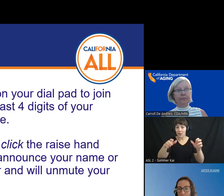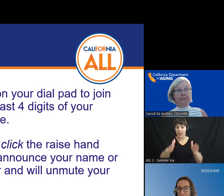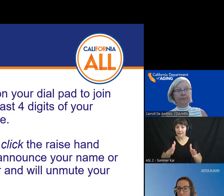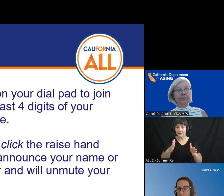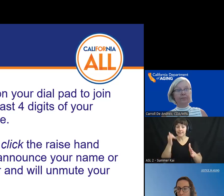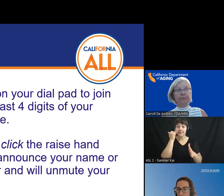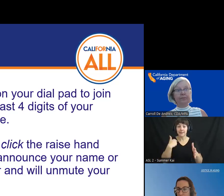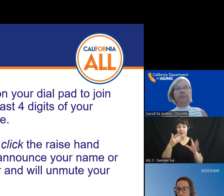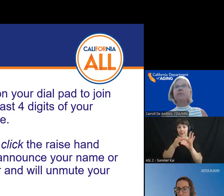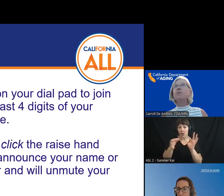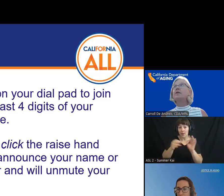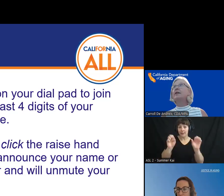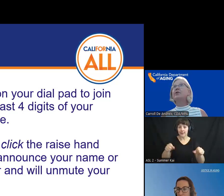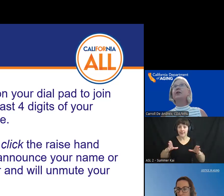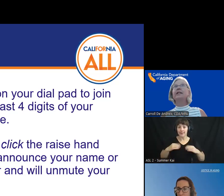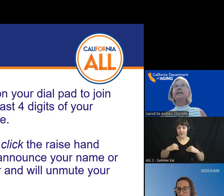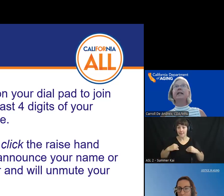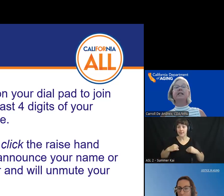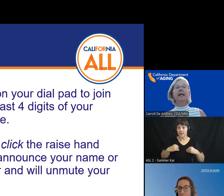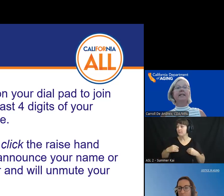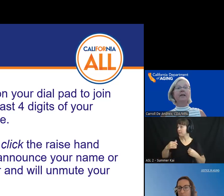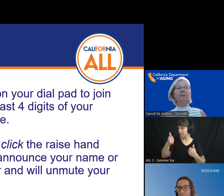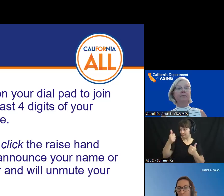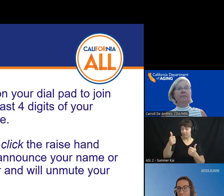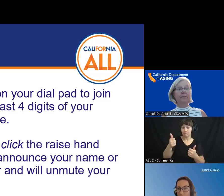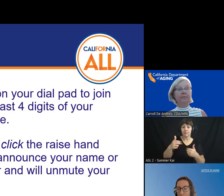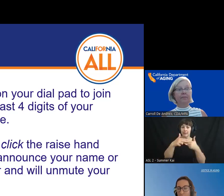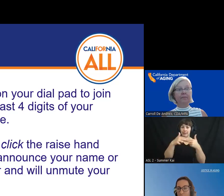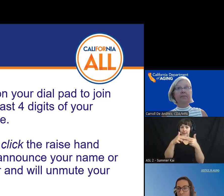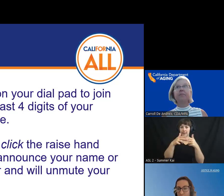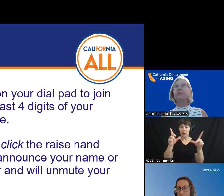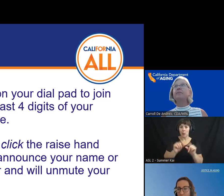as well, we can take a couple. Is that all right? Sounds good. Let's take the slide down.